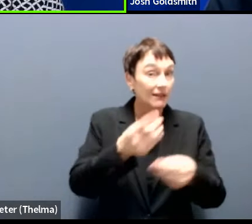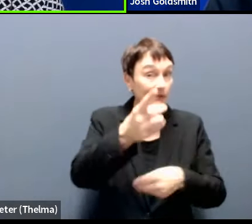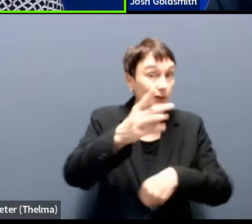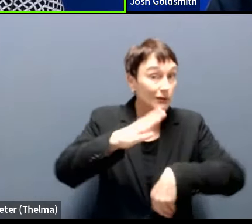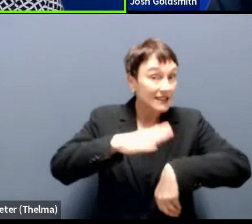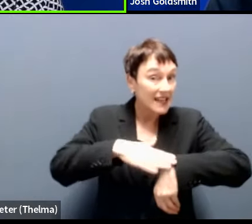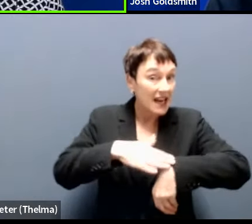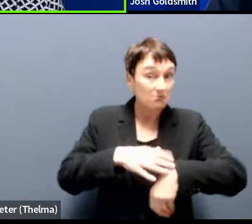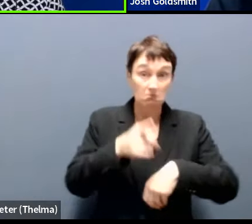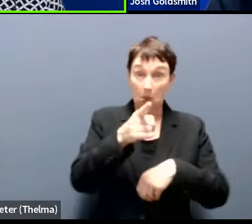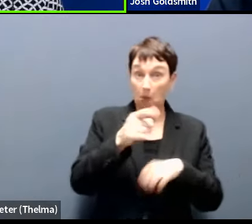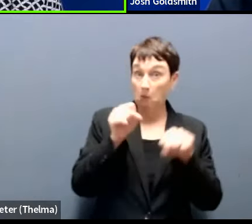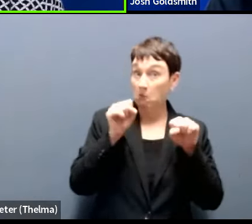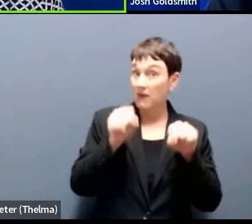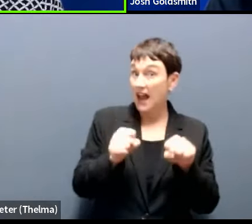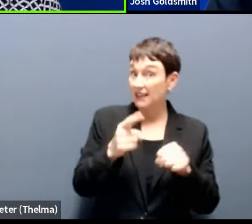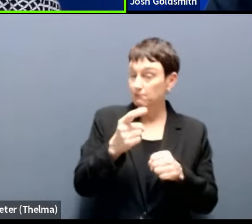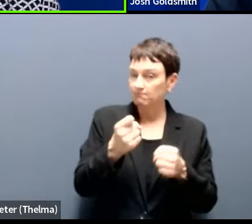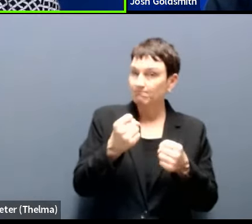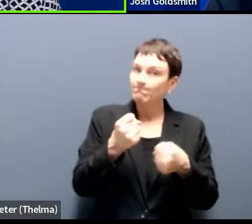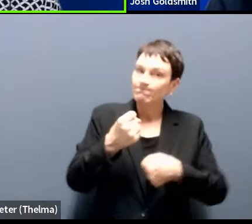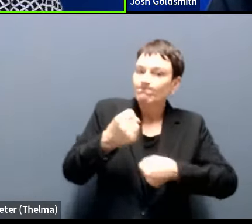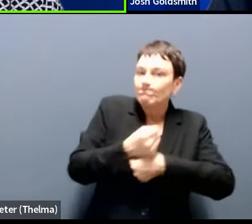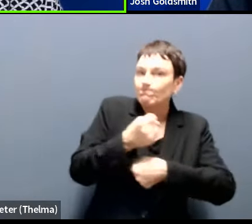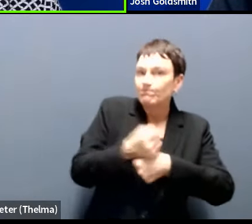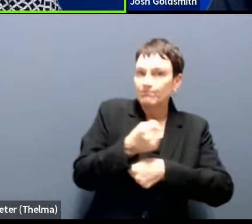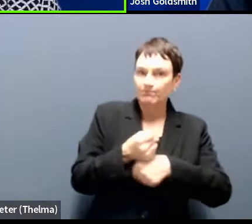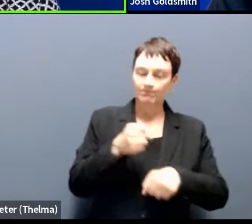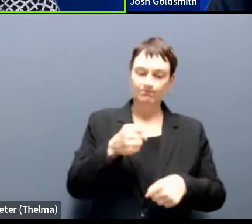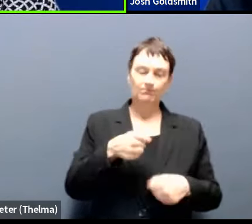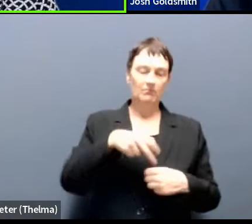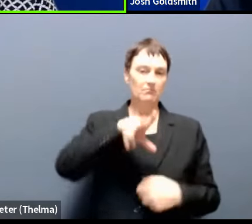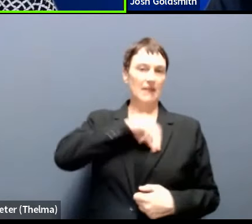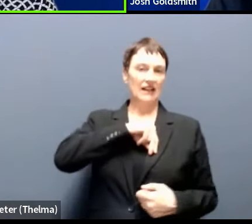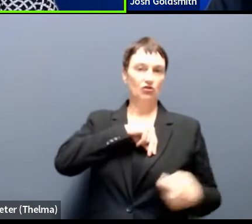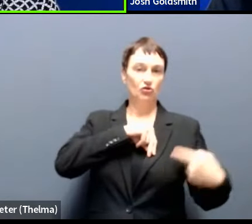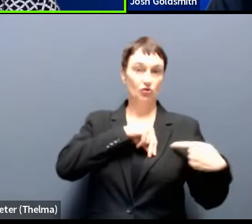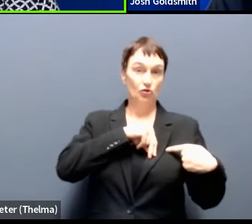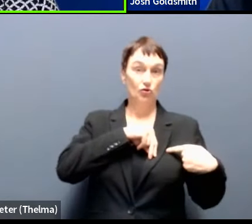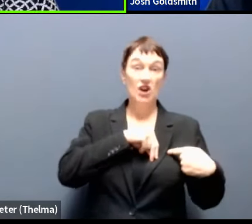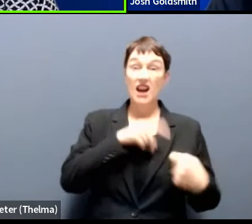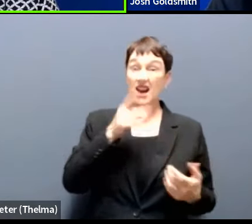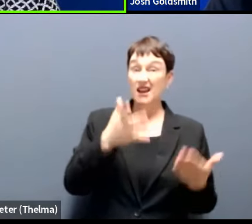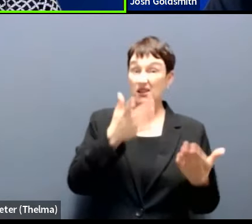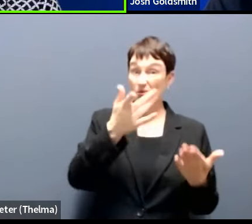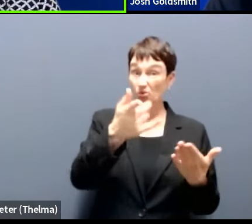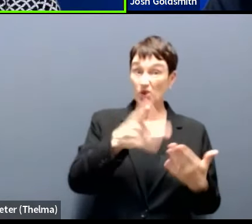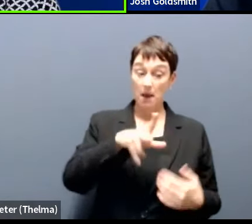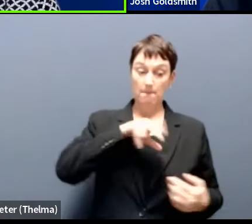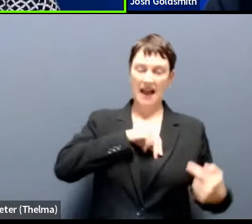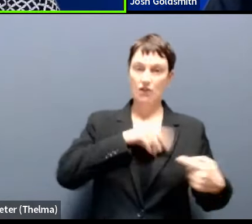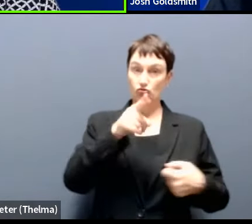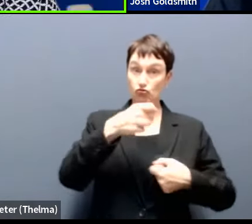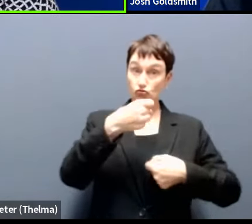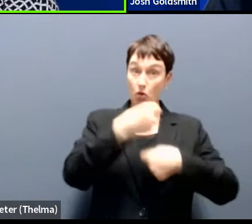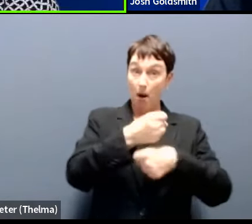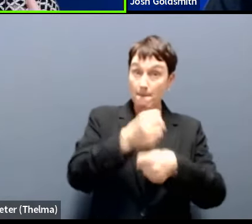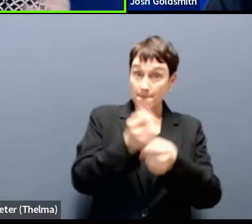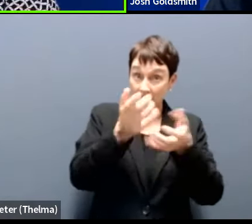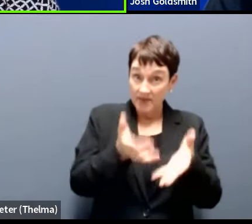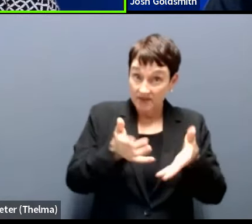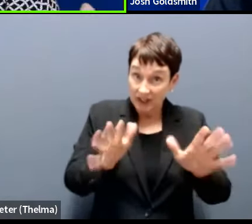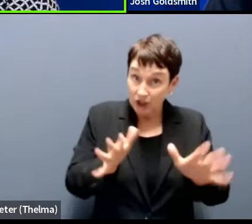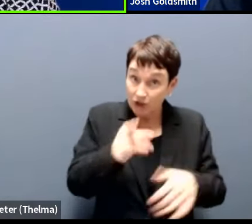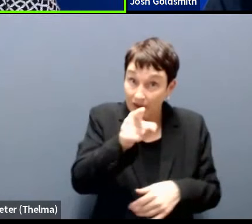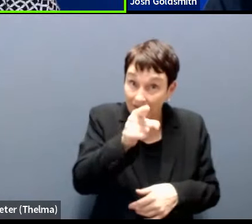to either generate your badge, or if you already have it, post it on social media, because let me tell you that we have been seeing